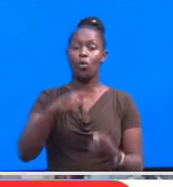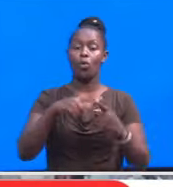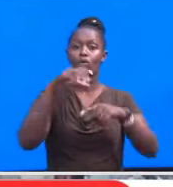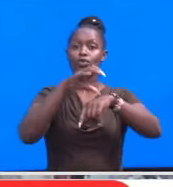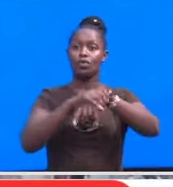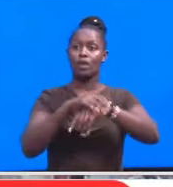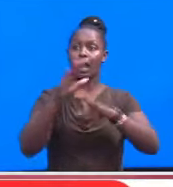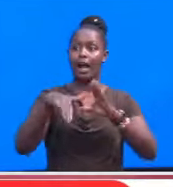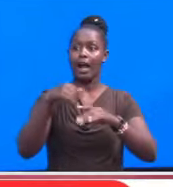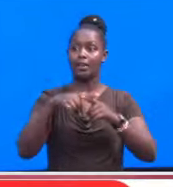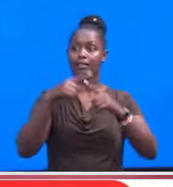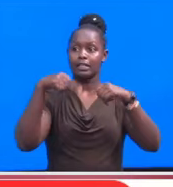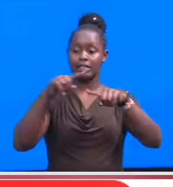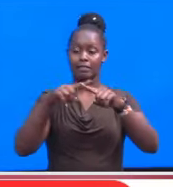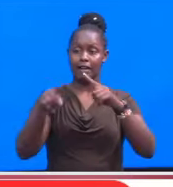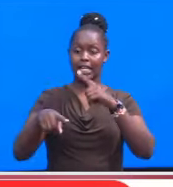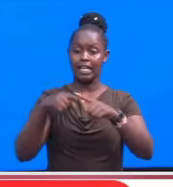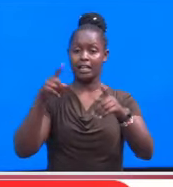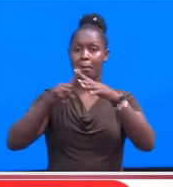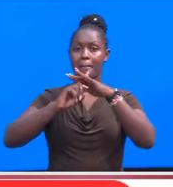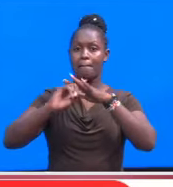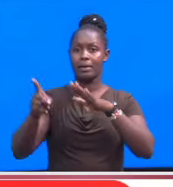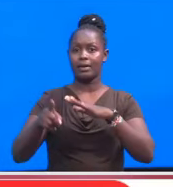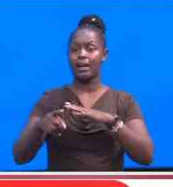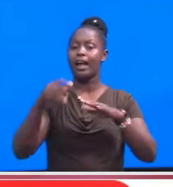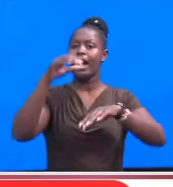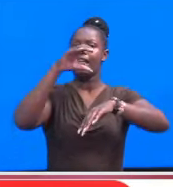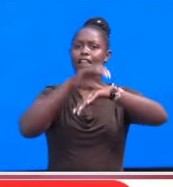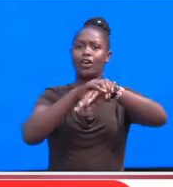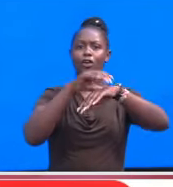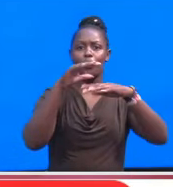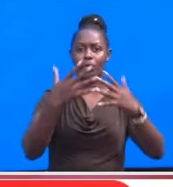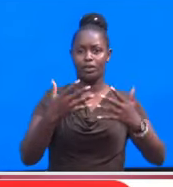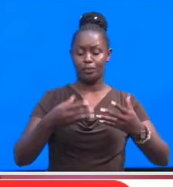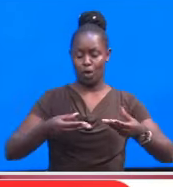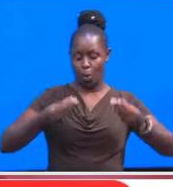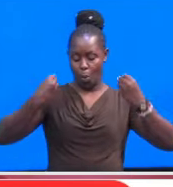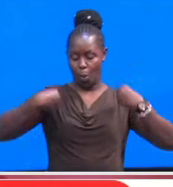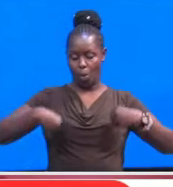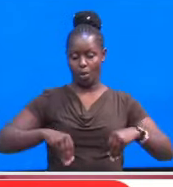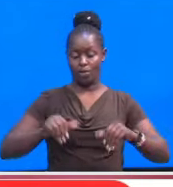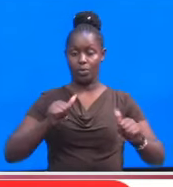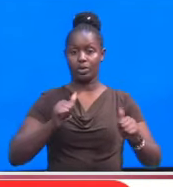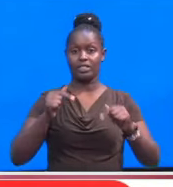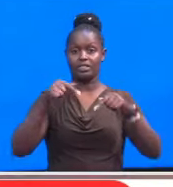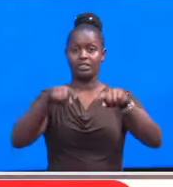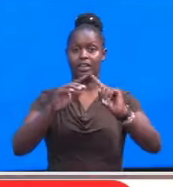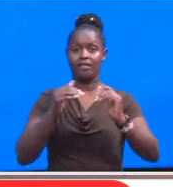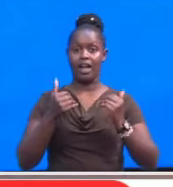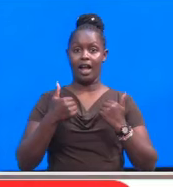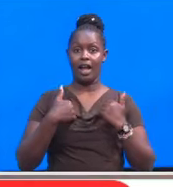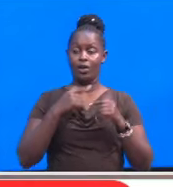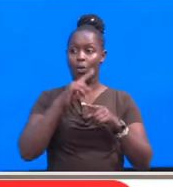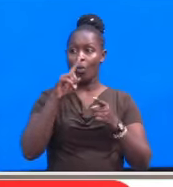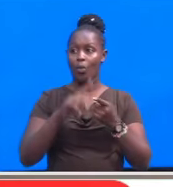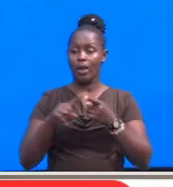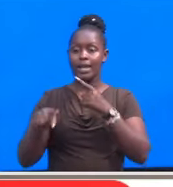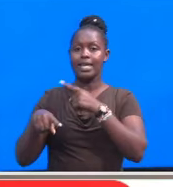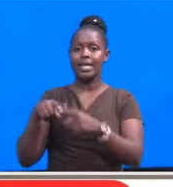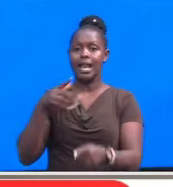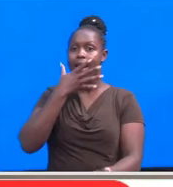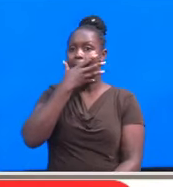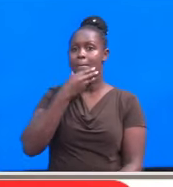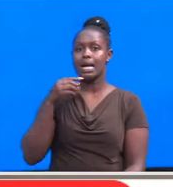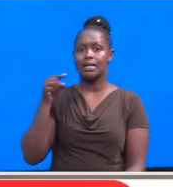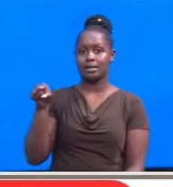the murder scene. Detectives recovered clothes believed to have been worn by the main suspect in the cold-blooded murder in